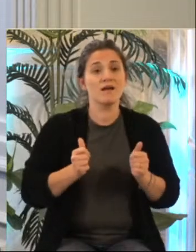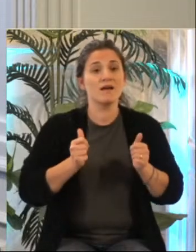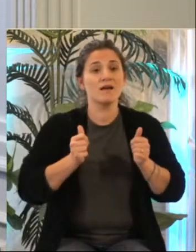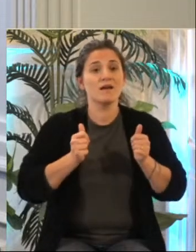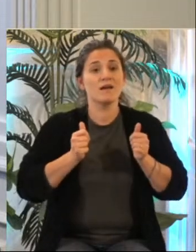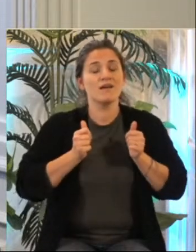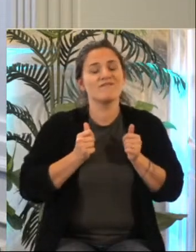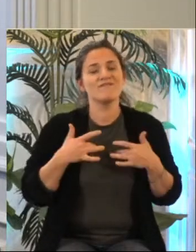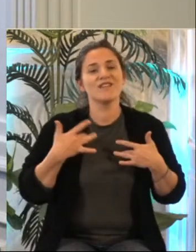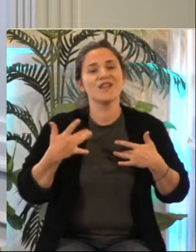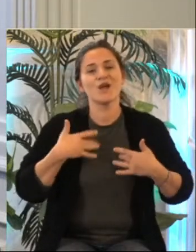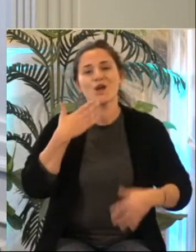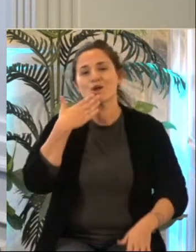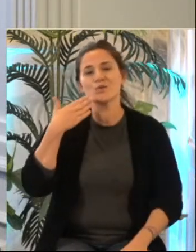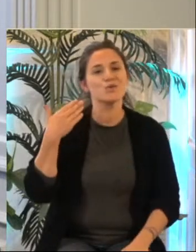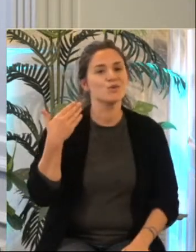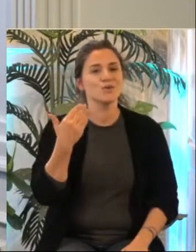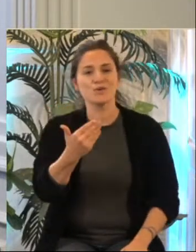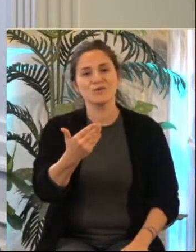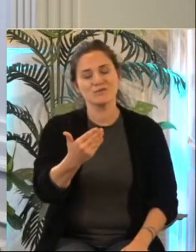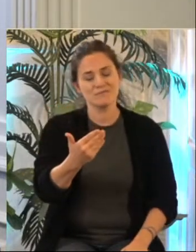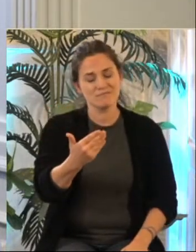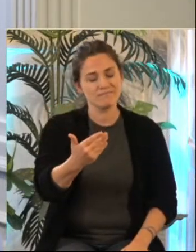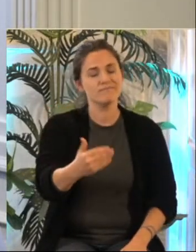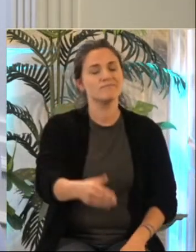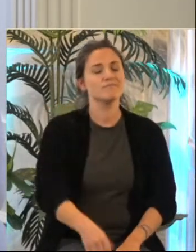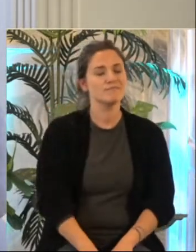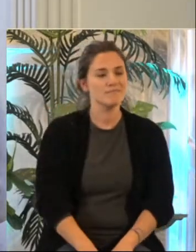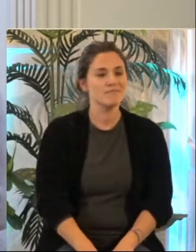I'm feeling good.